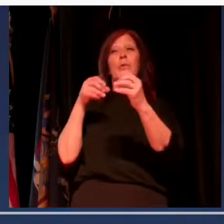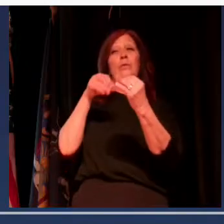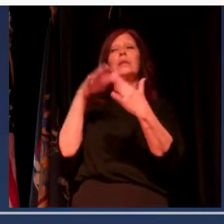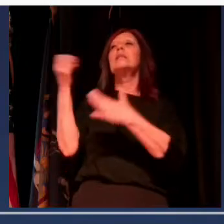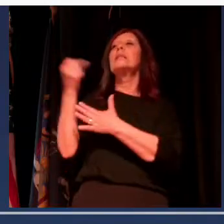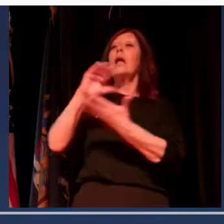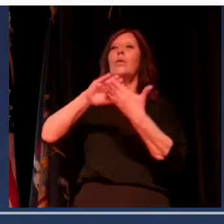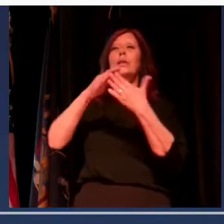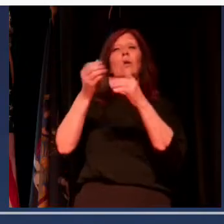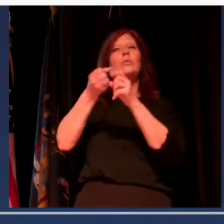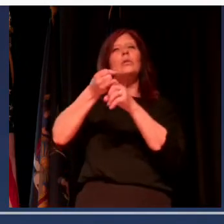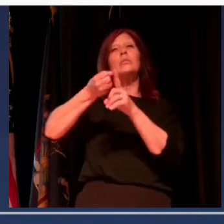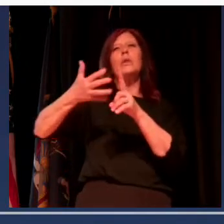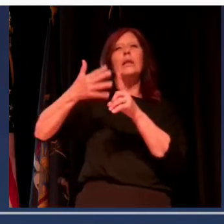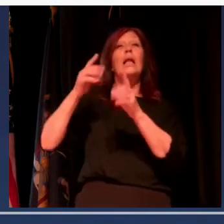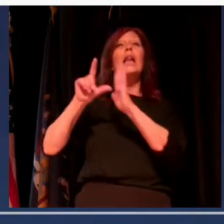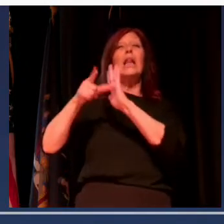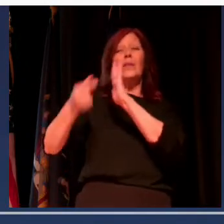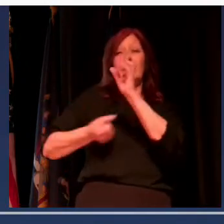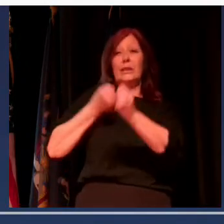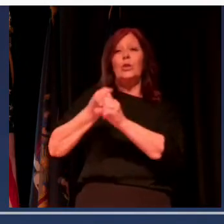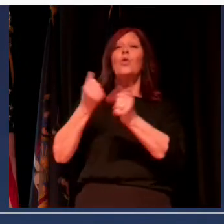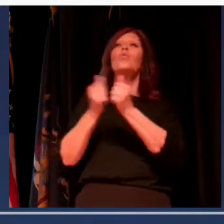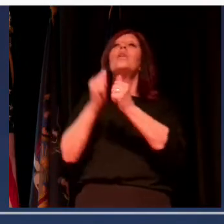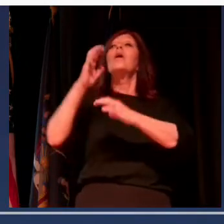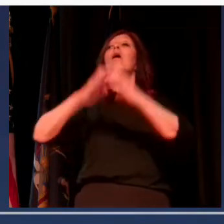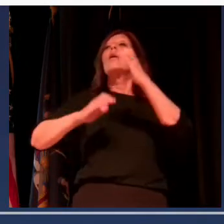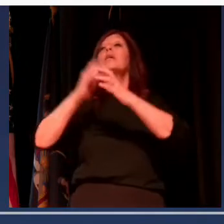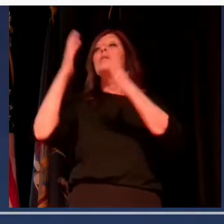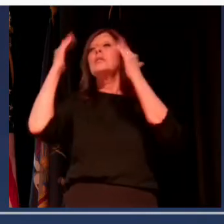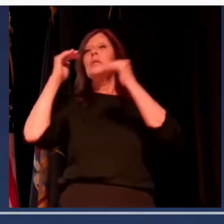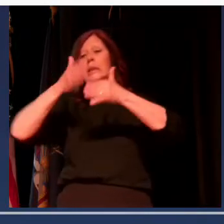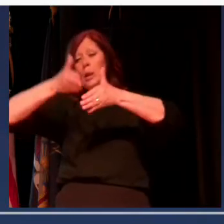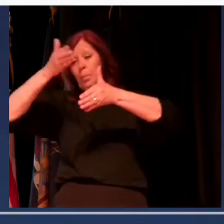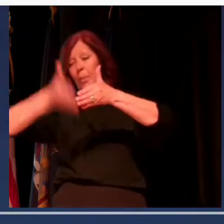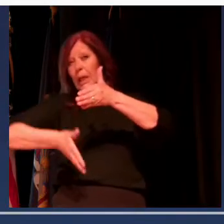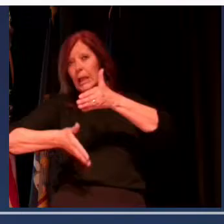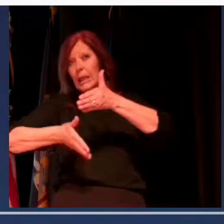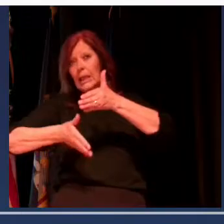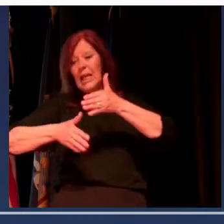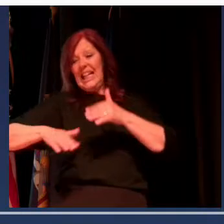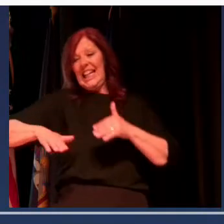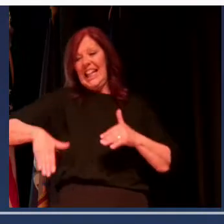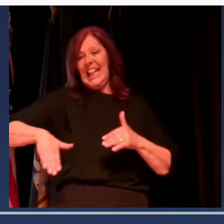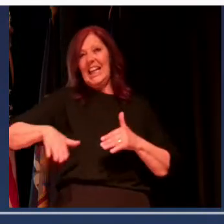Southtowns expansion project later this year, with construction expected to be completed in late